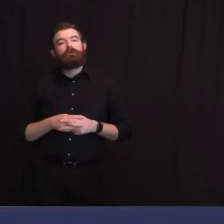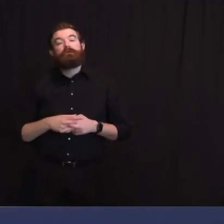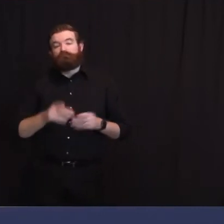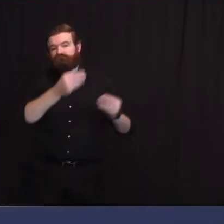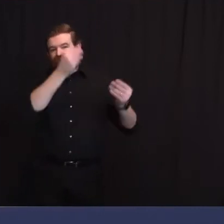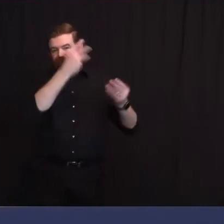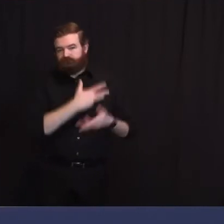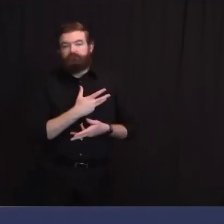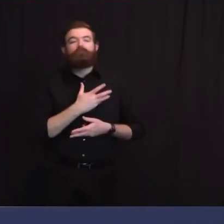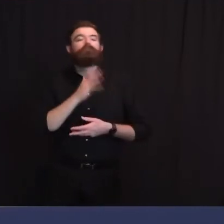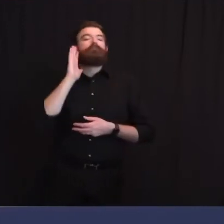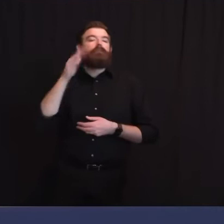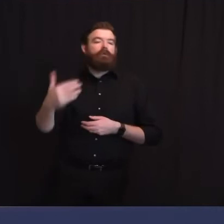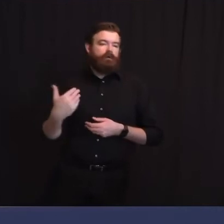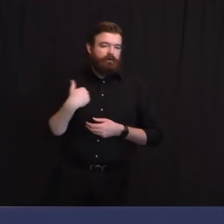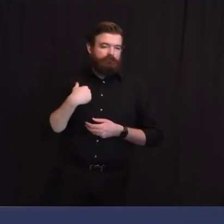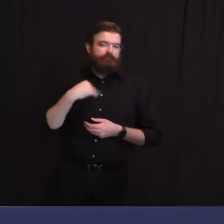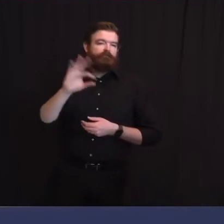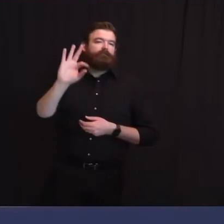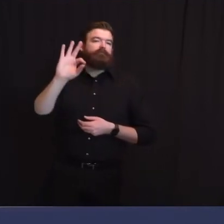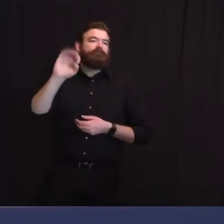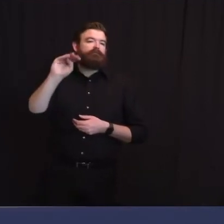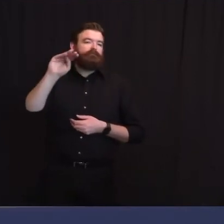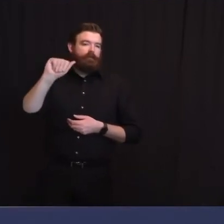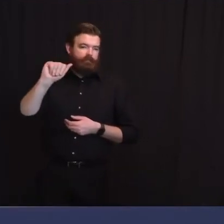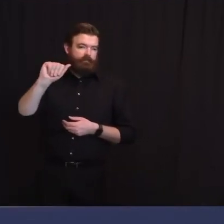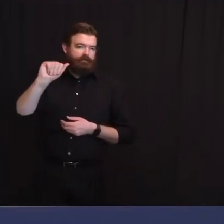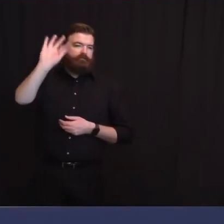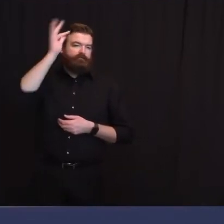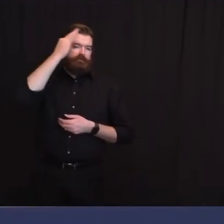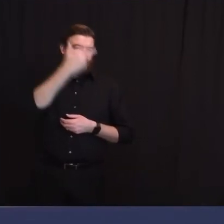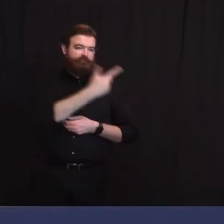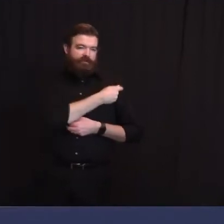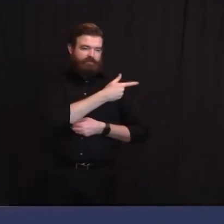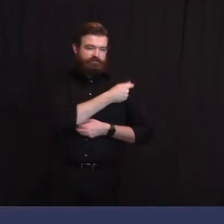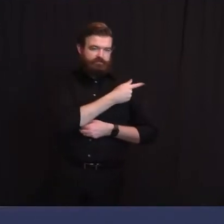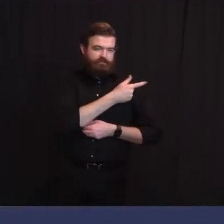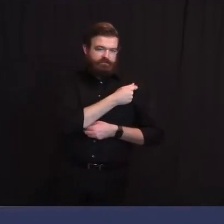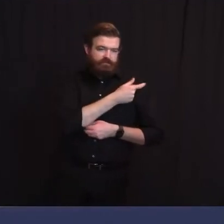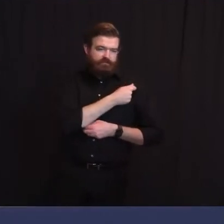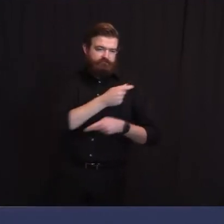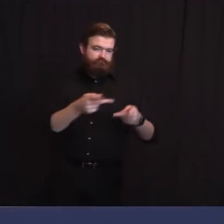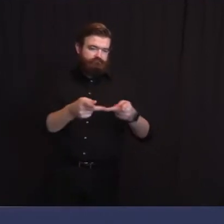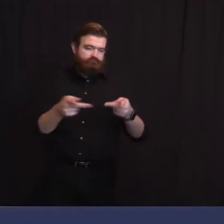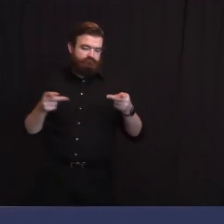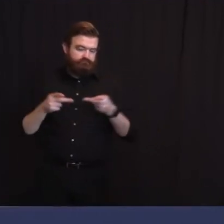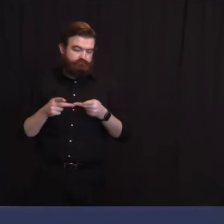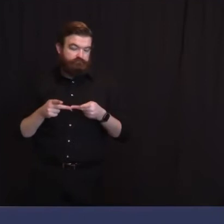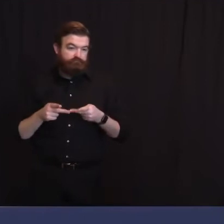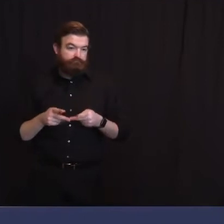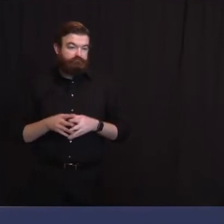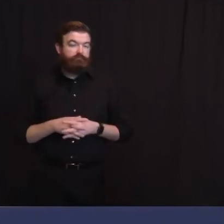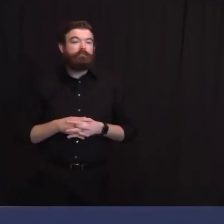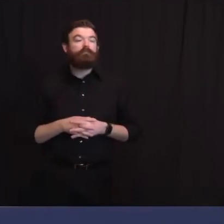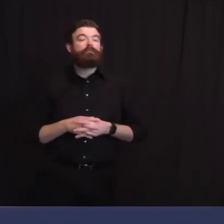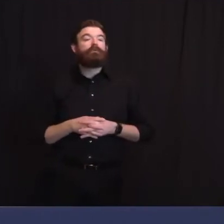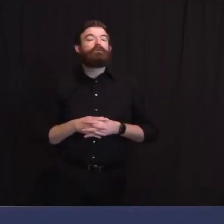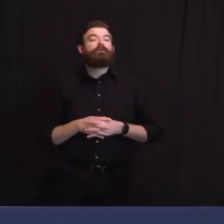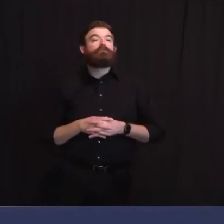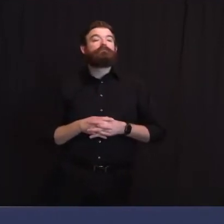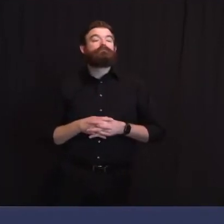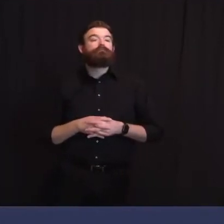those federally supported vaccinations, similar to what we did with those community-based testing sites back in the spring. So we are